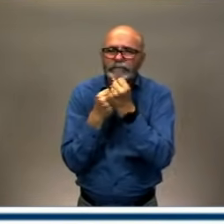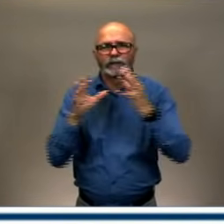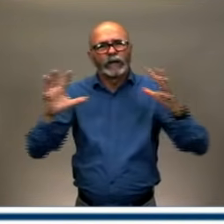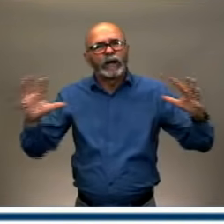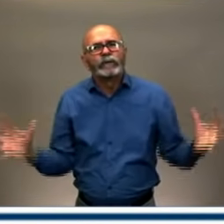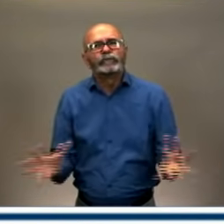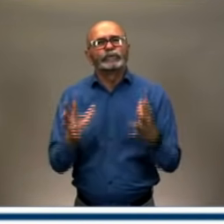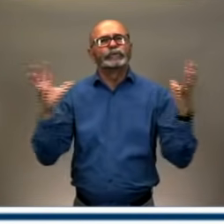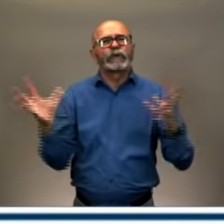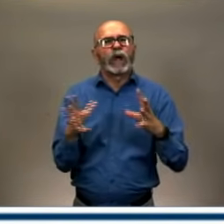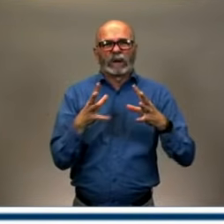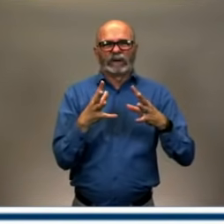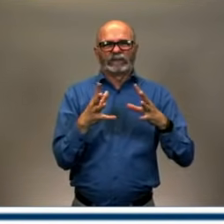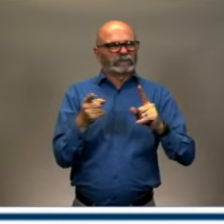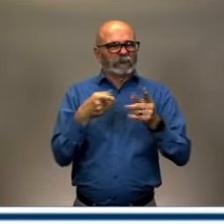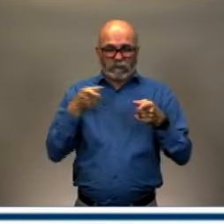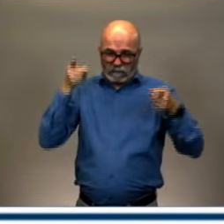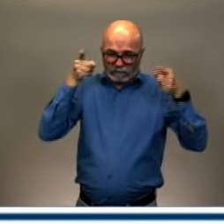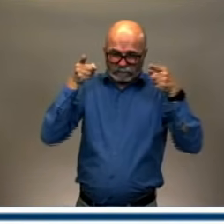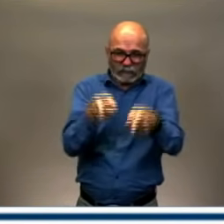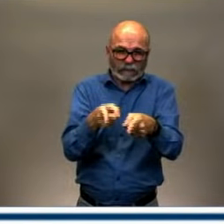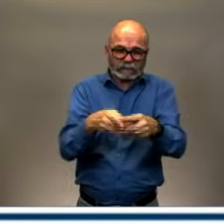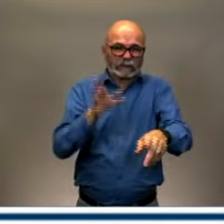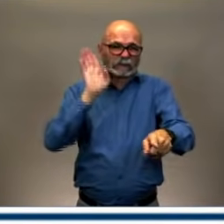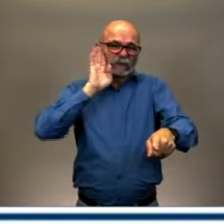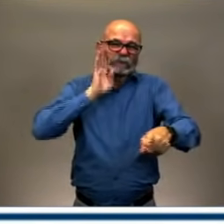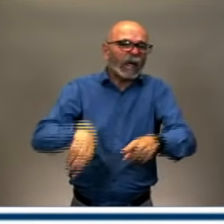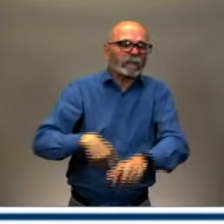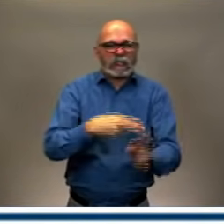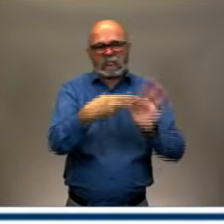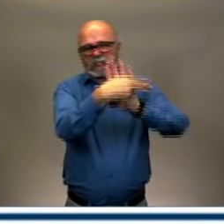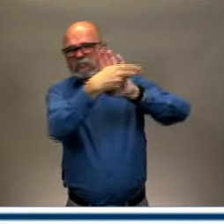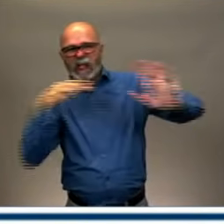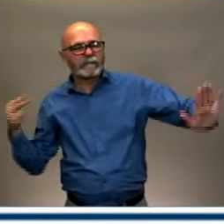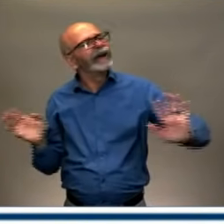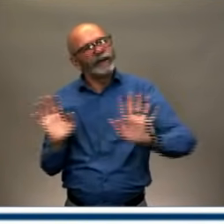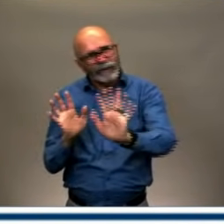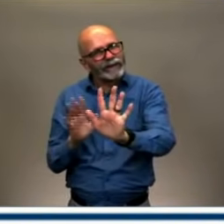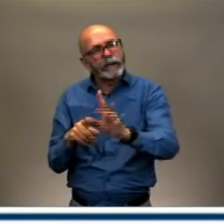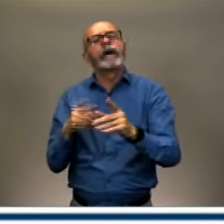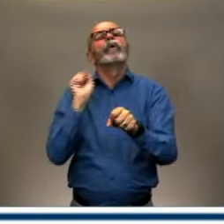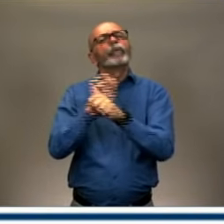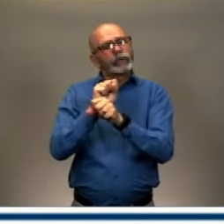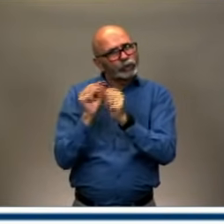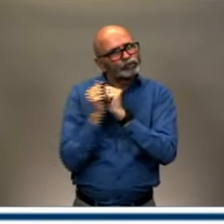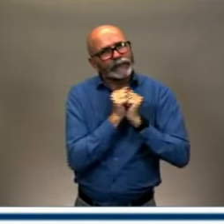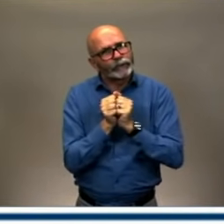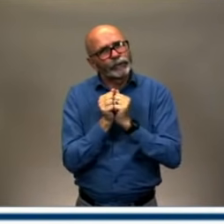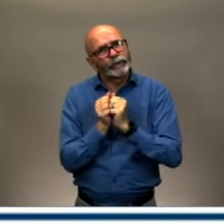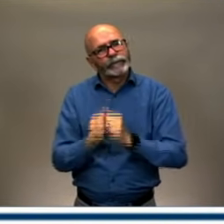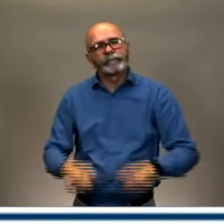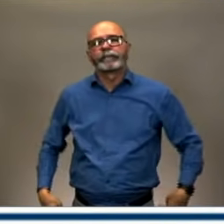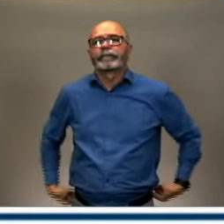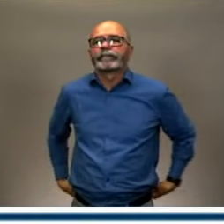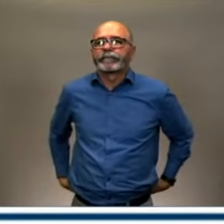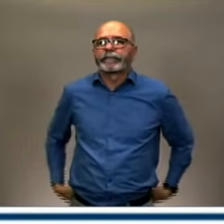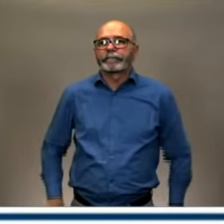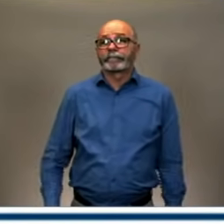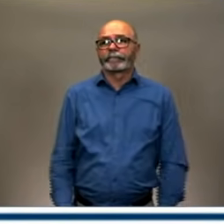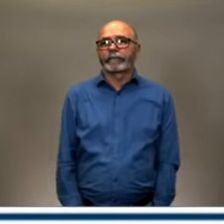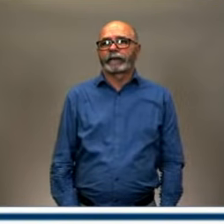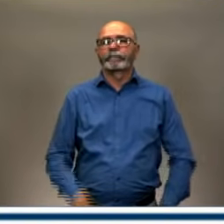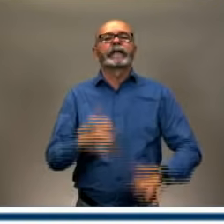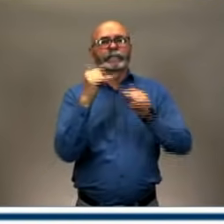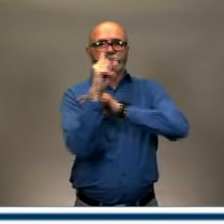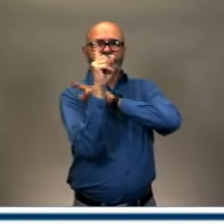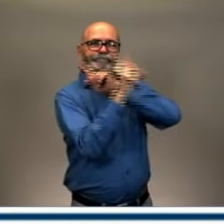to do the very best we can all together. Premier. Thank you, Dr. Strang, and Chrissy would be happy to take any questions. We'll do one question and one